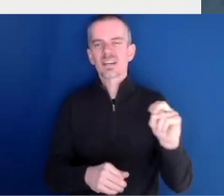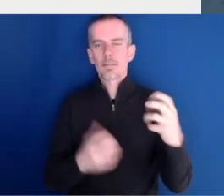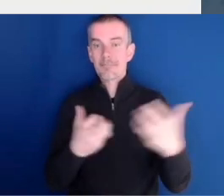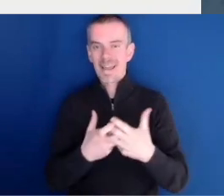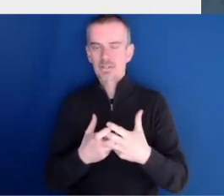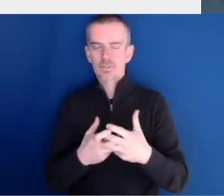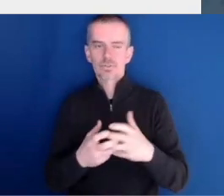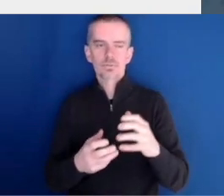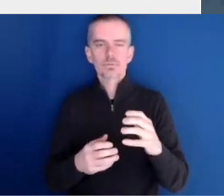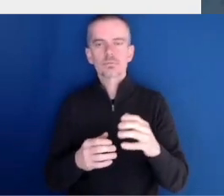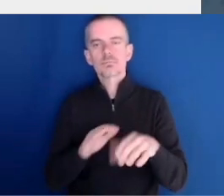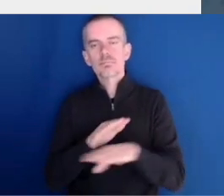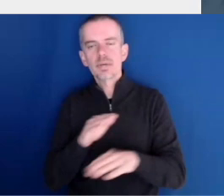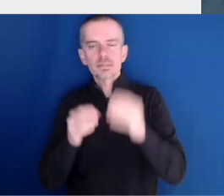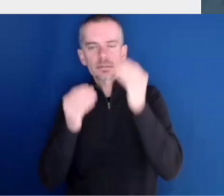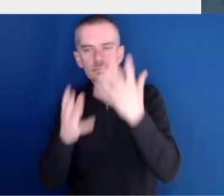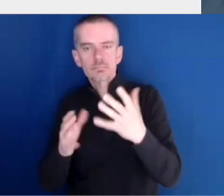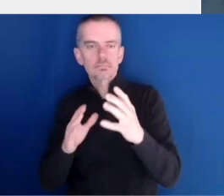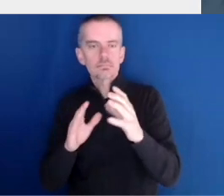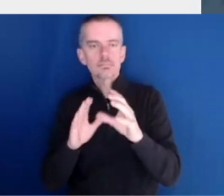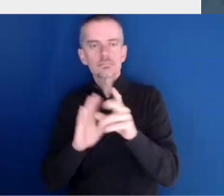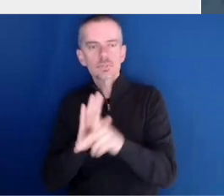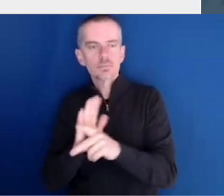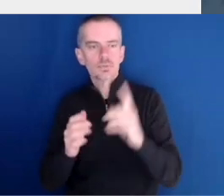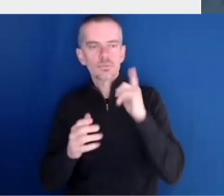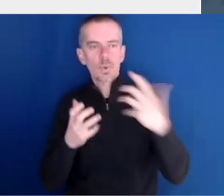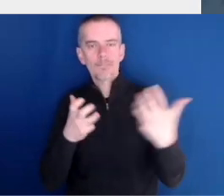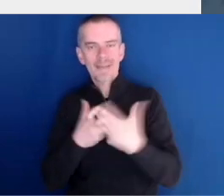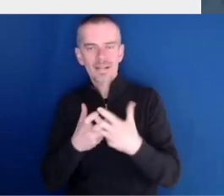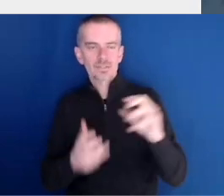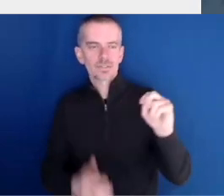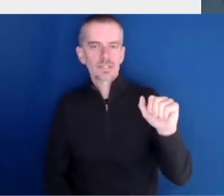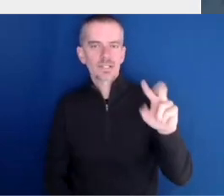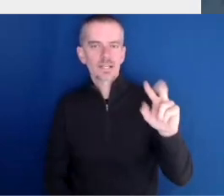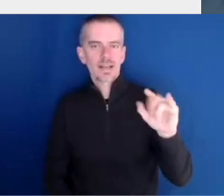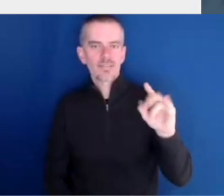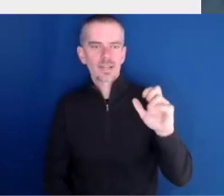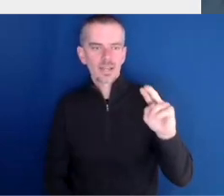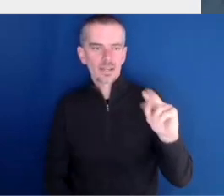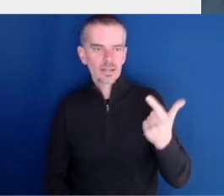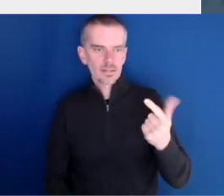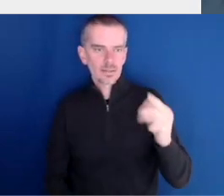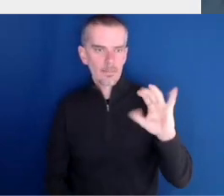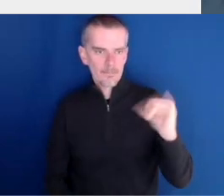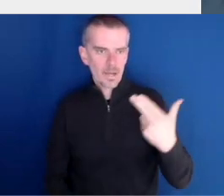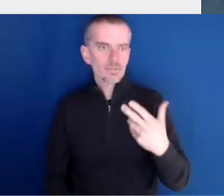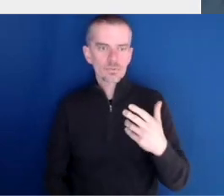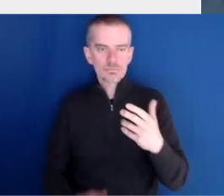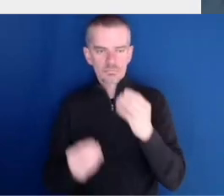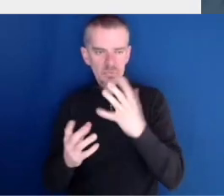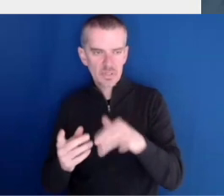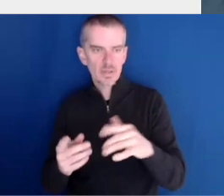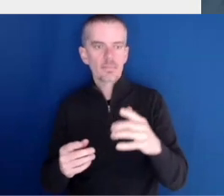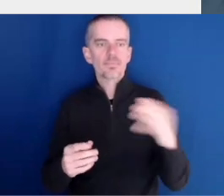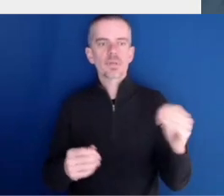through just core principles of match and advice for meeting and tracking match. And another one I wanted to highlight